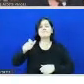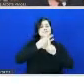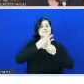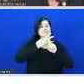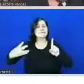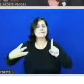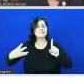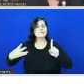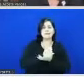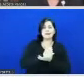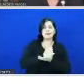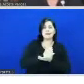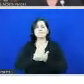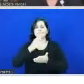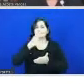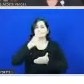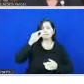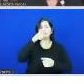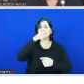one among the multiple forms of